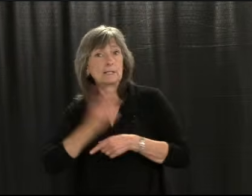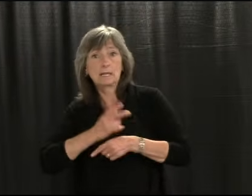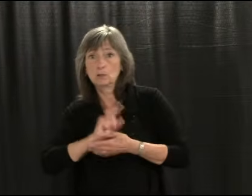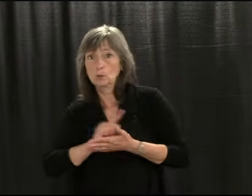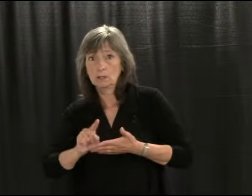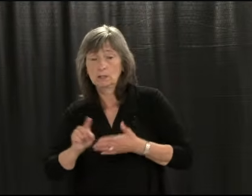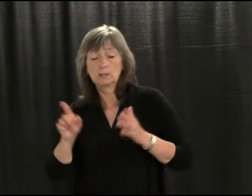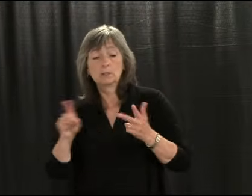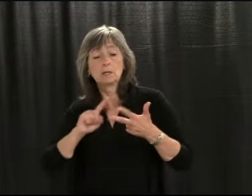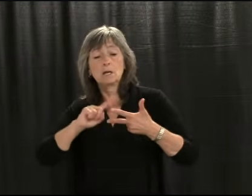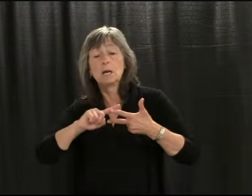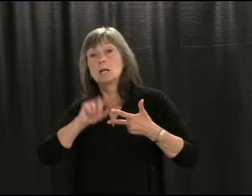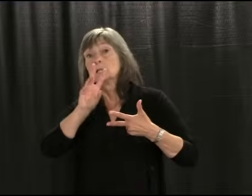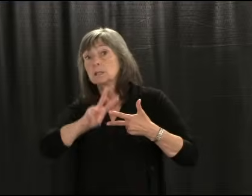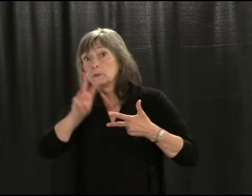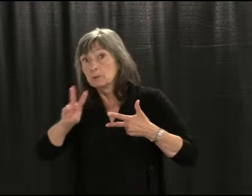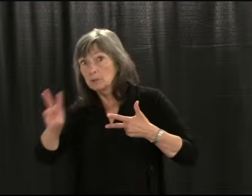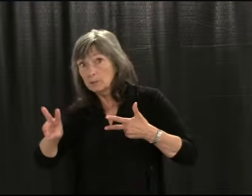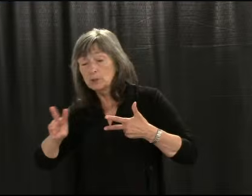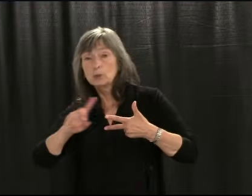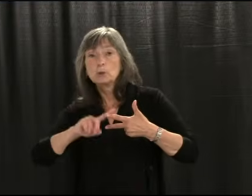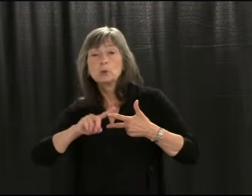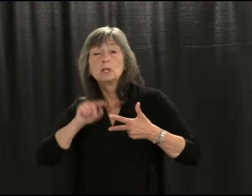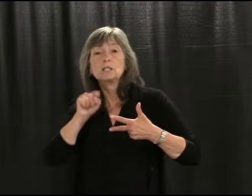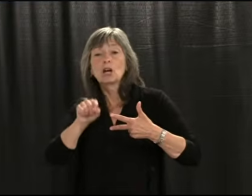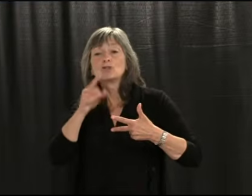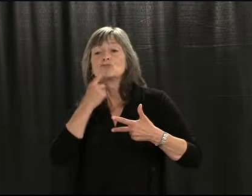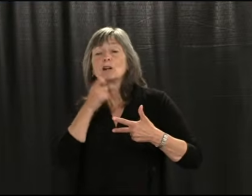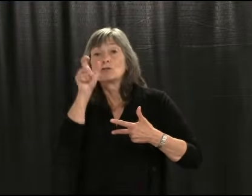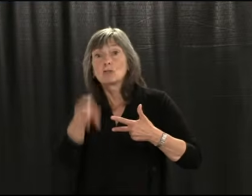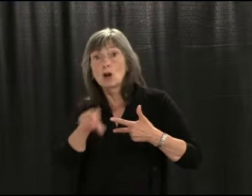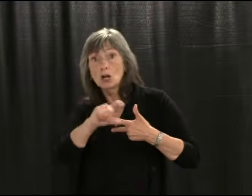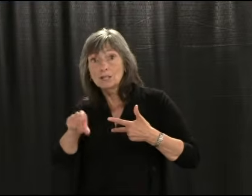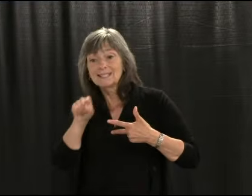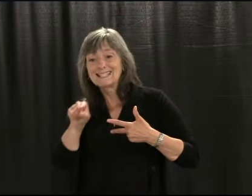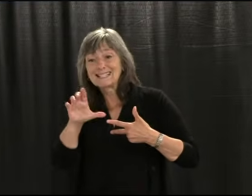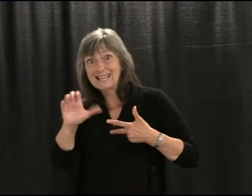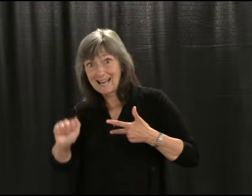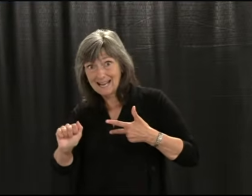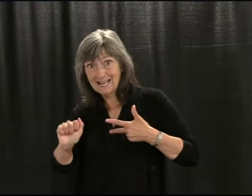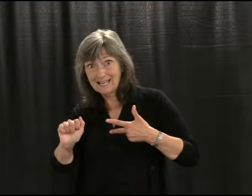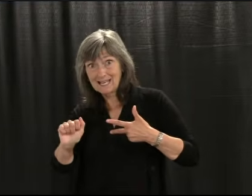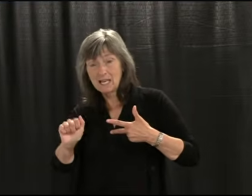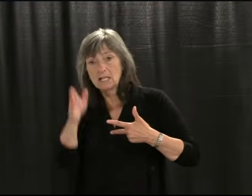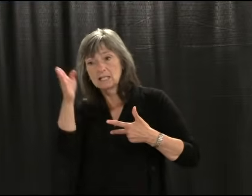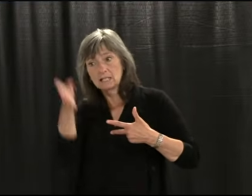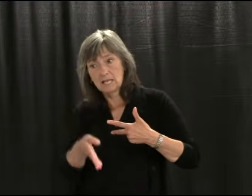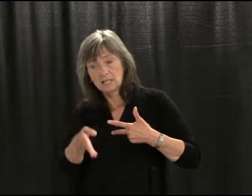website www.redcross.ca